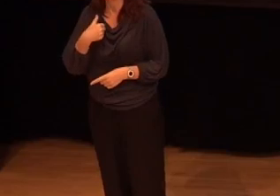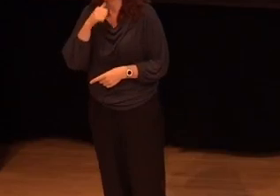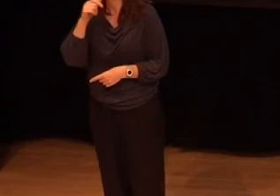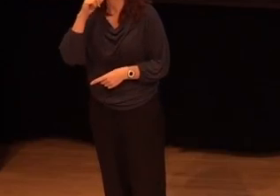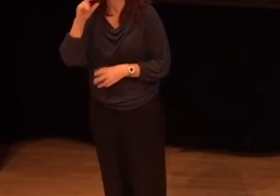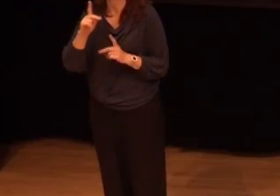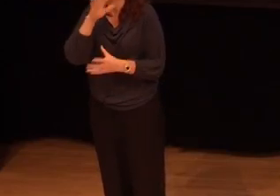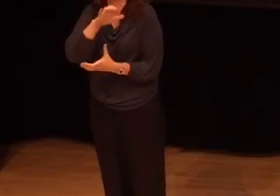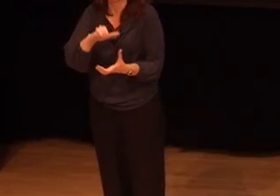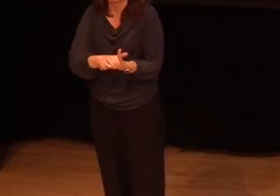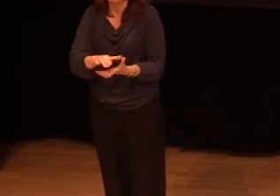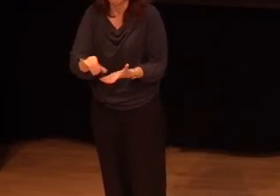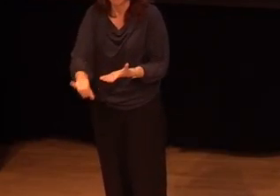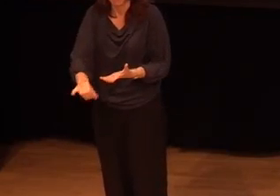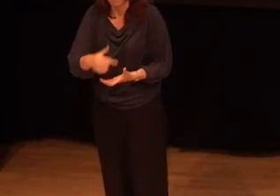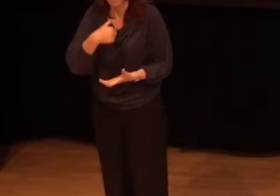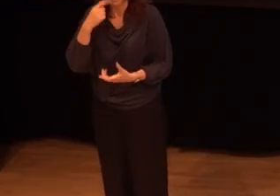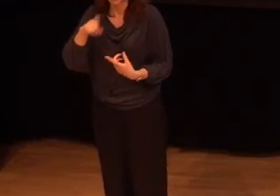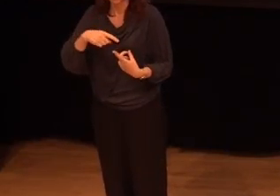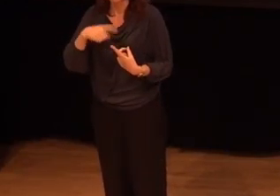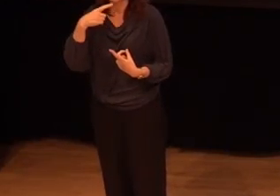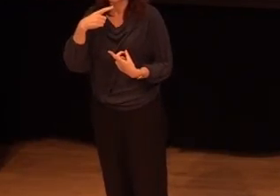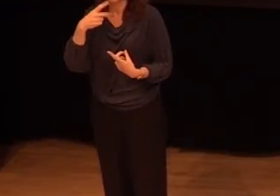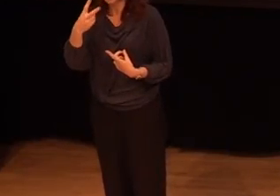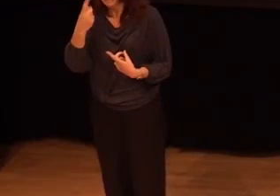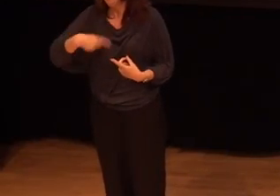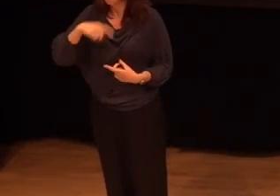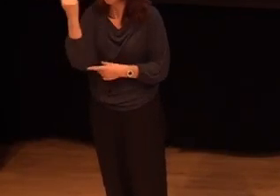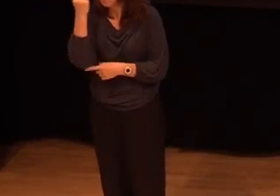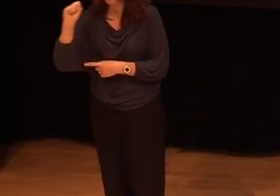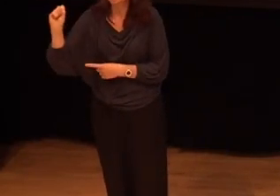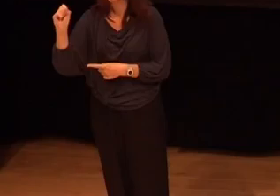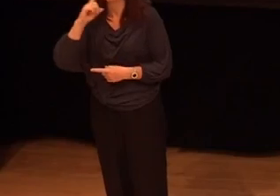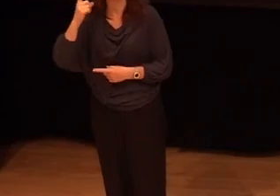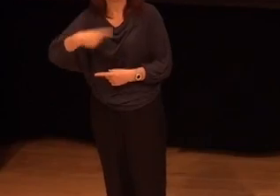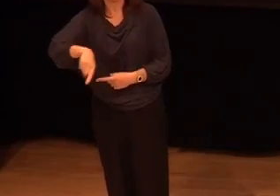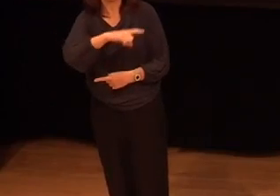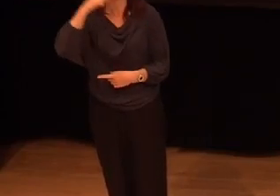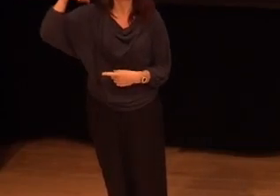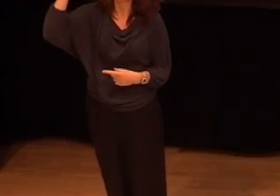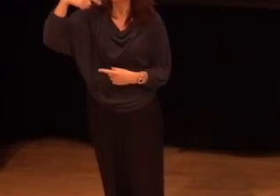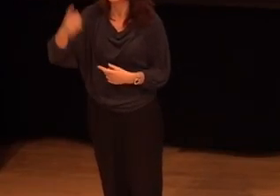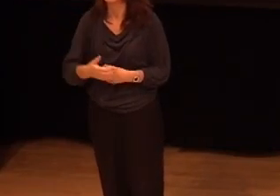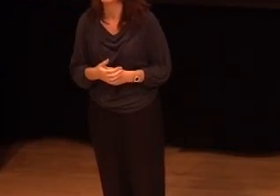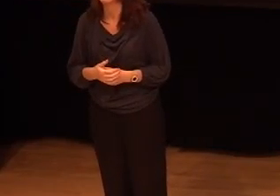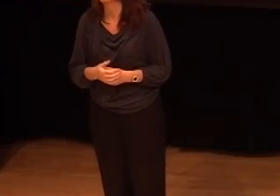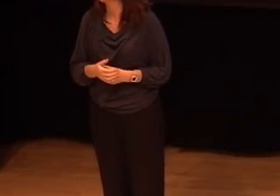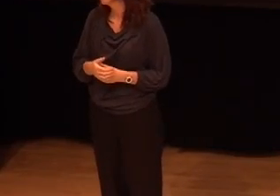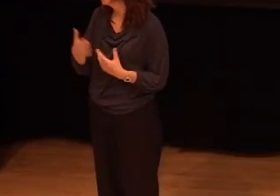think people believe that. And I think when they see us demonstrating and all that, they think we're crazy. Well, you